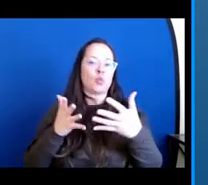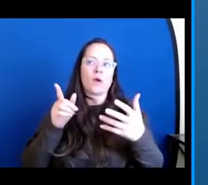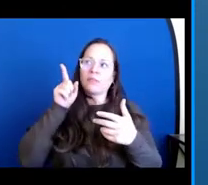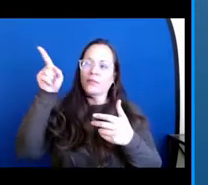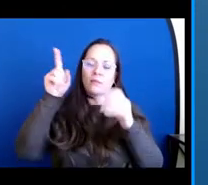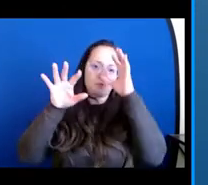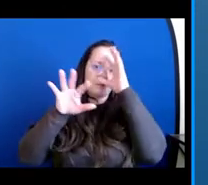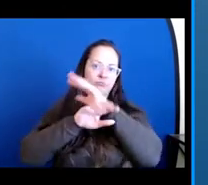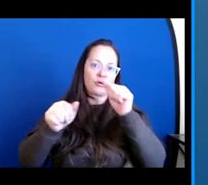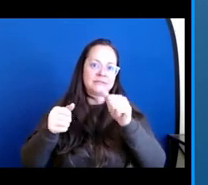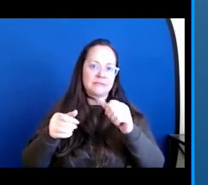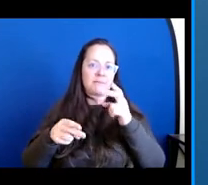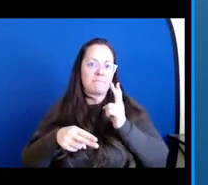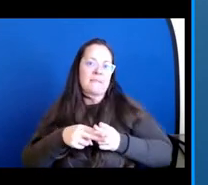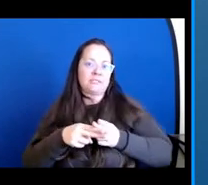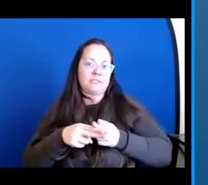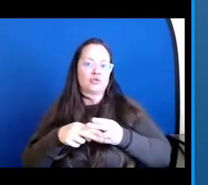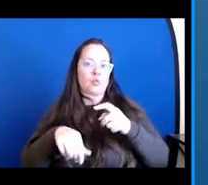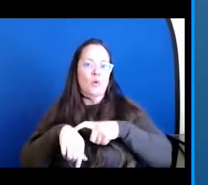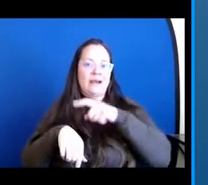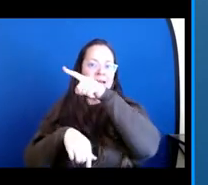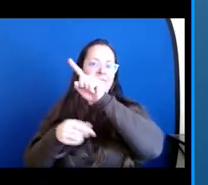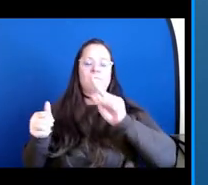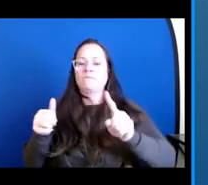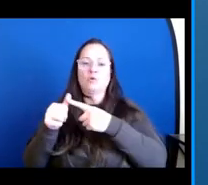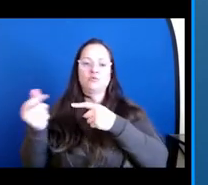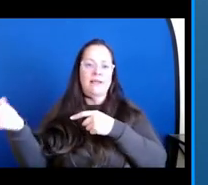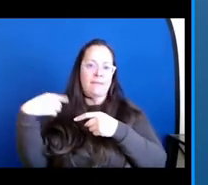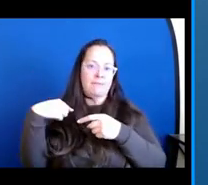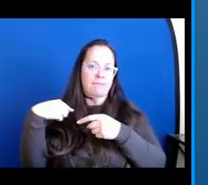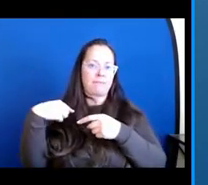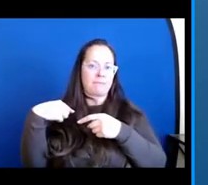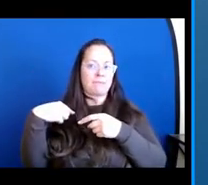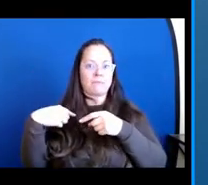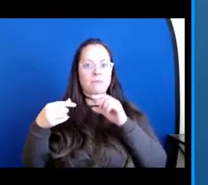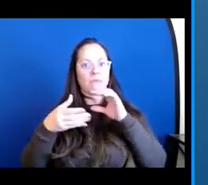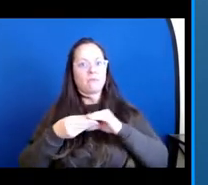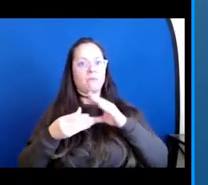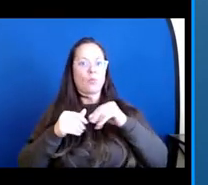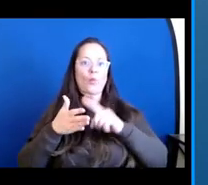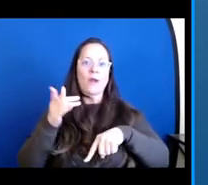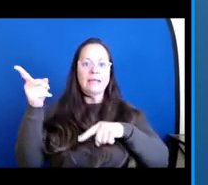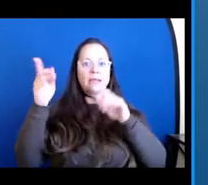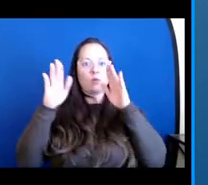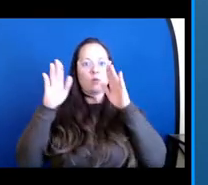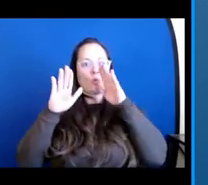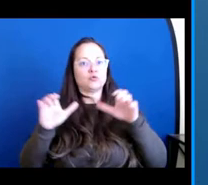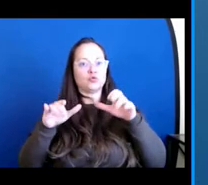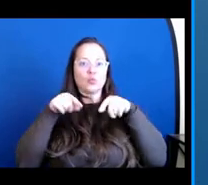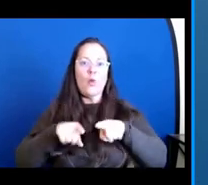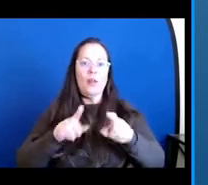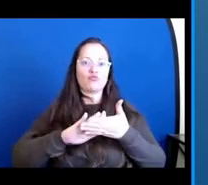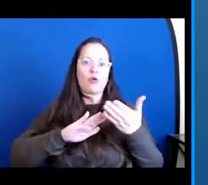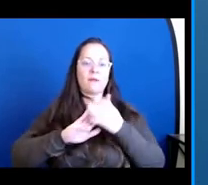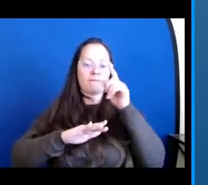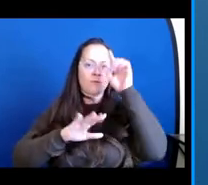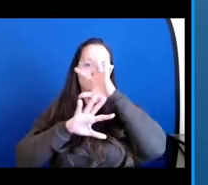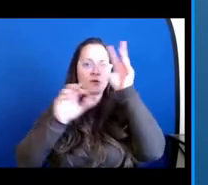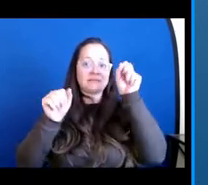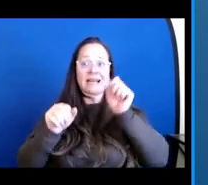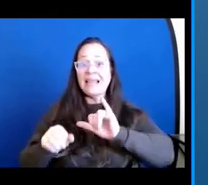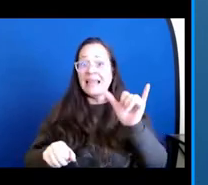he first came and said that this is what he's going to do and run for president of the United States even when I campaigned in